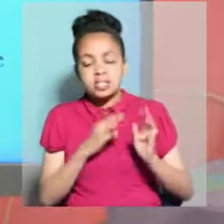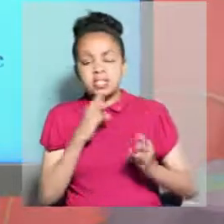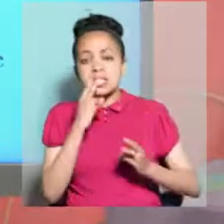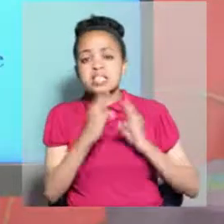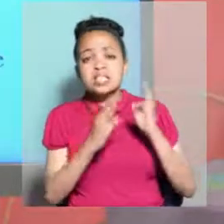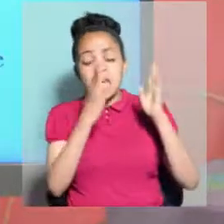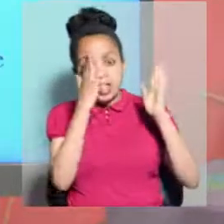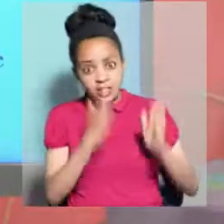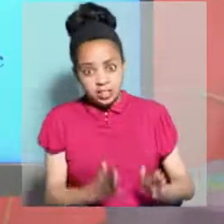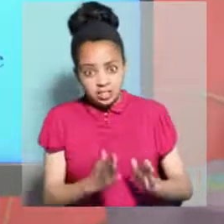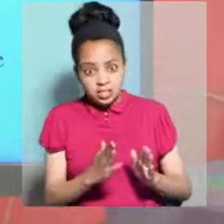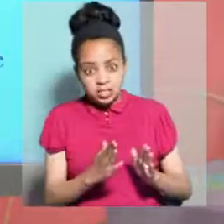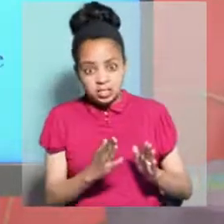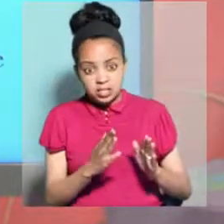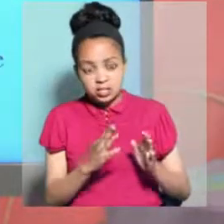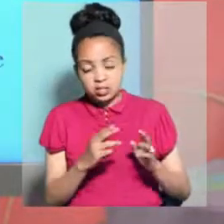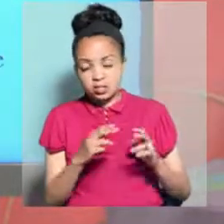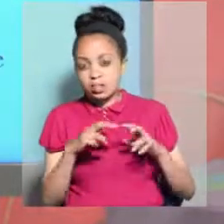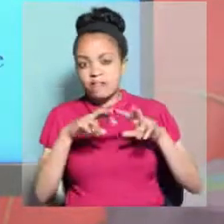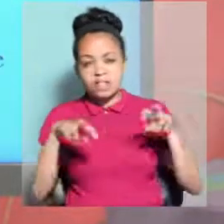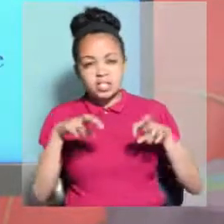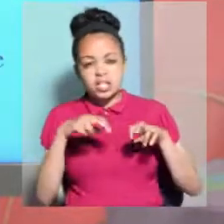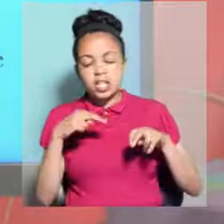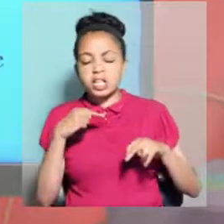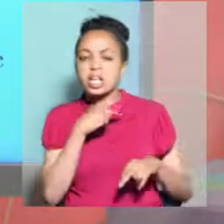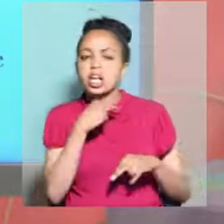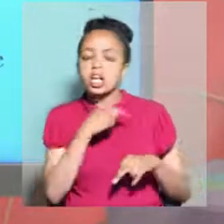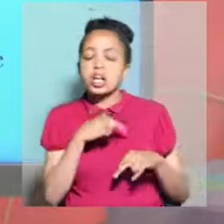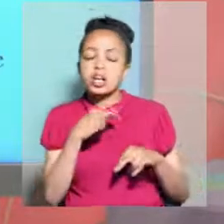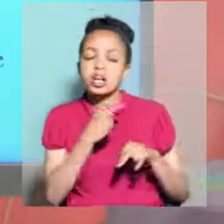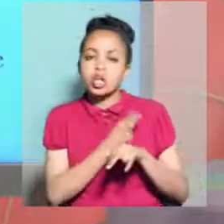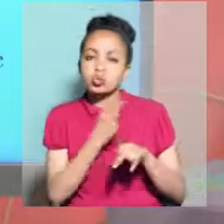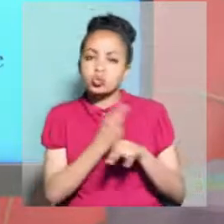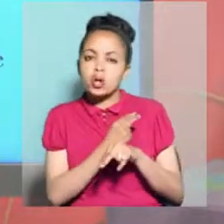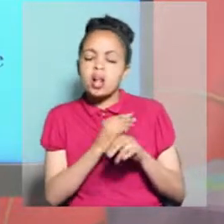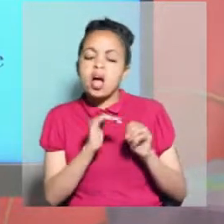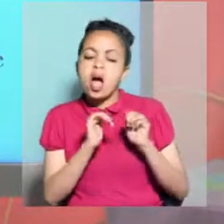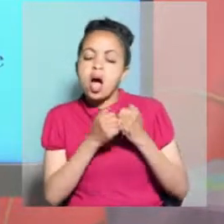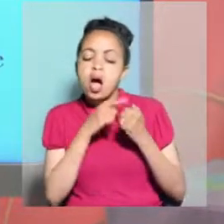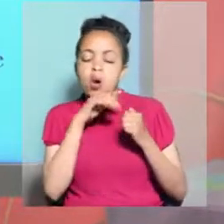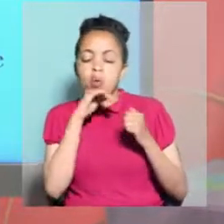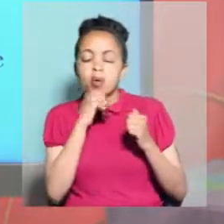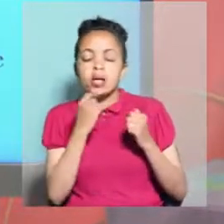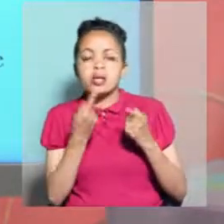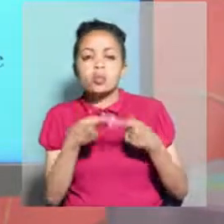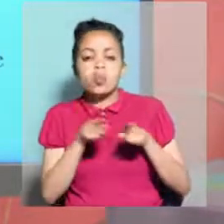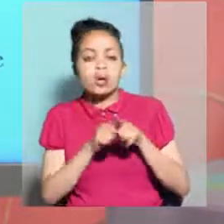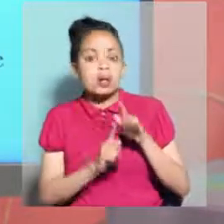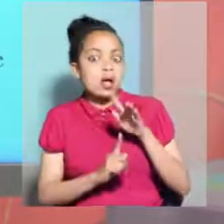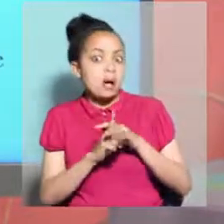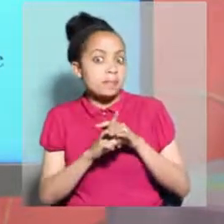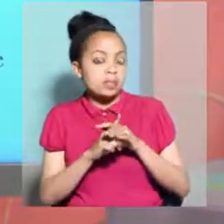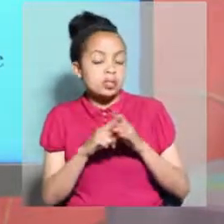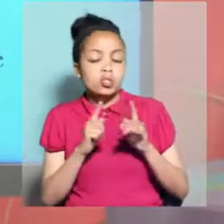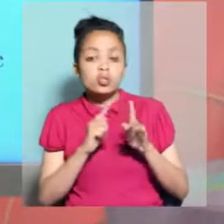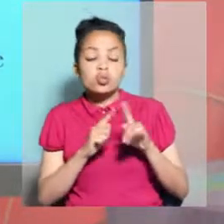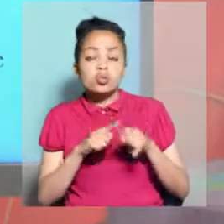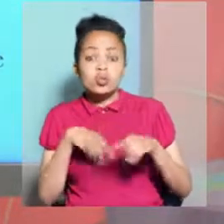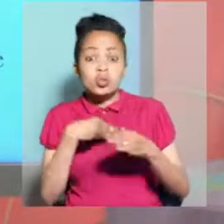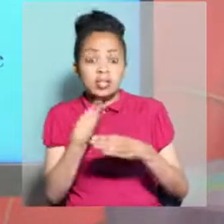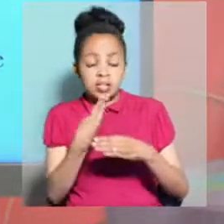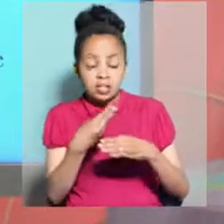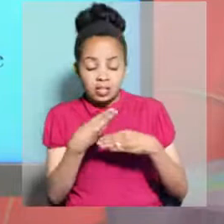Scientists investigate natural events, why and how they can happen. To give a real answer